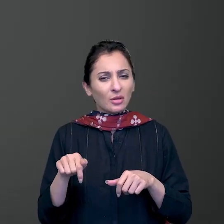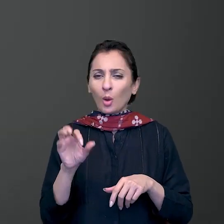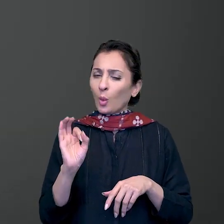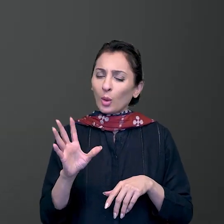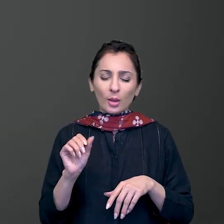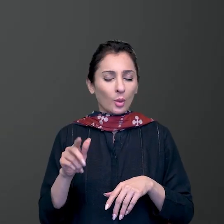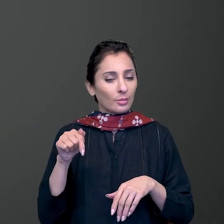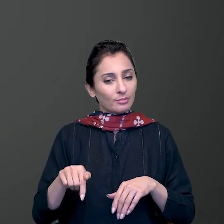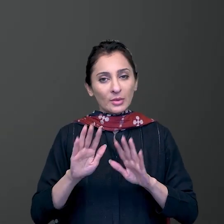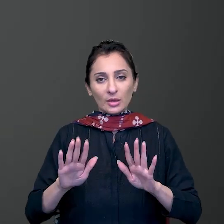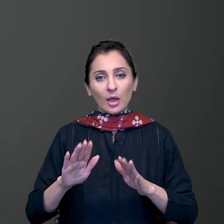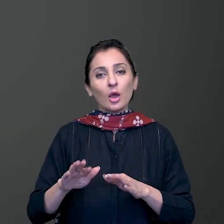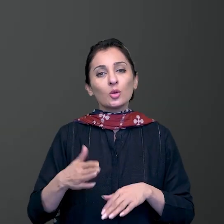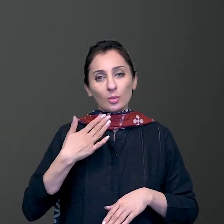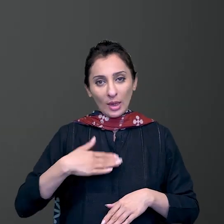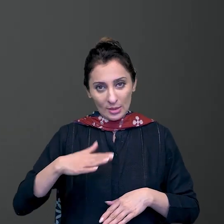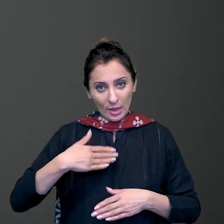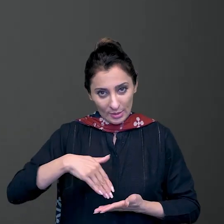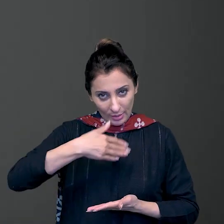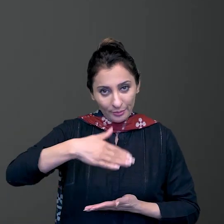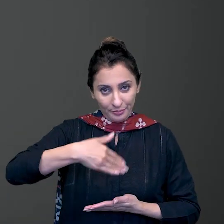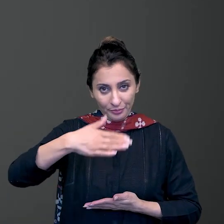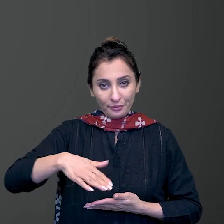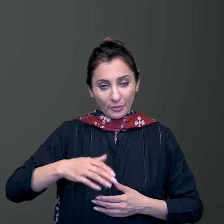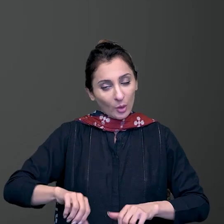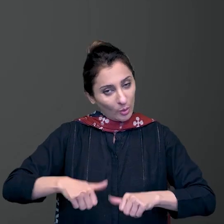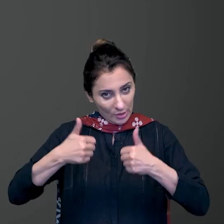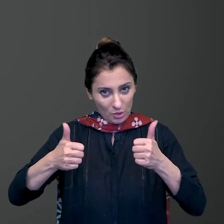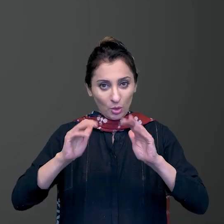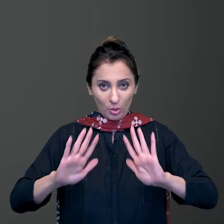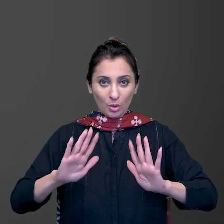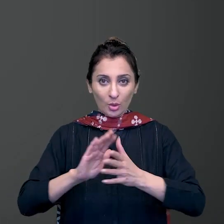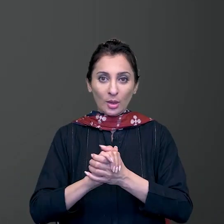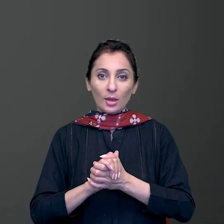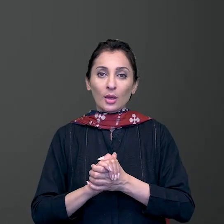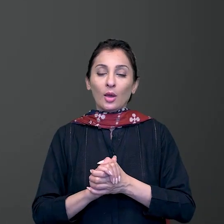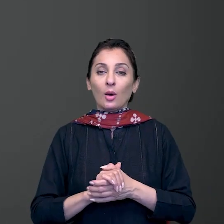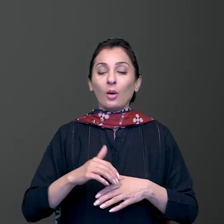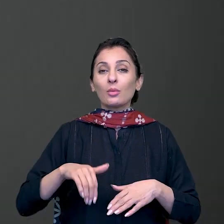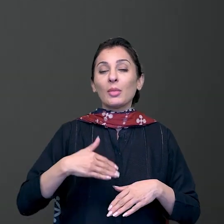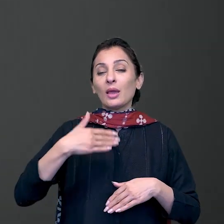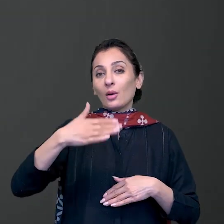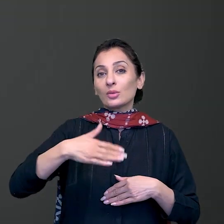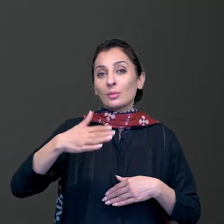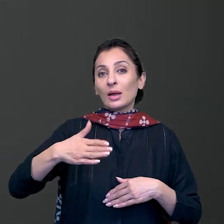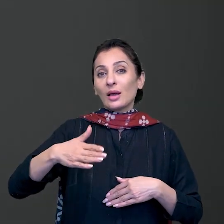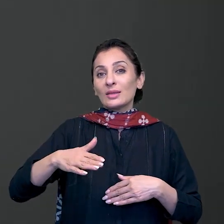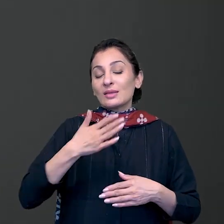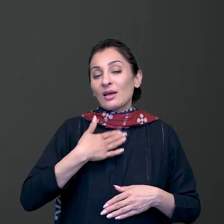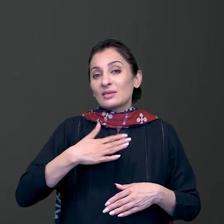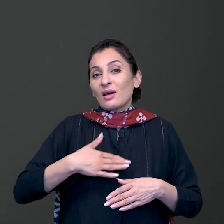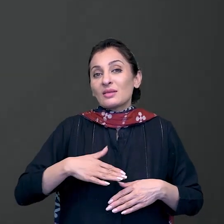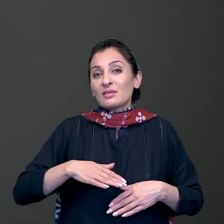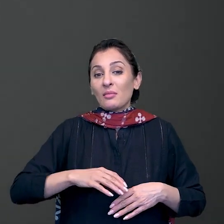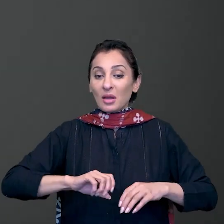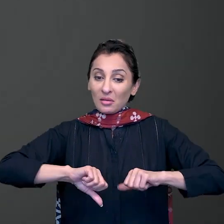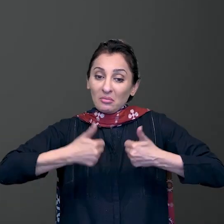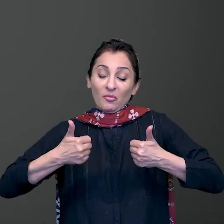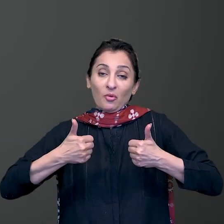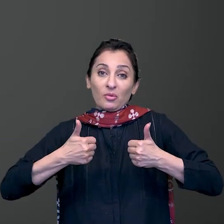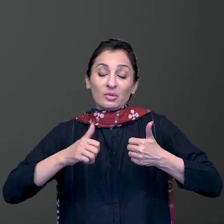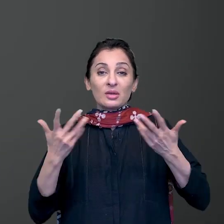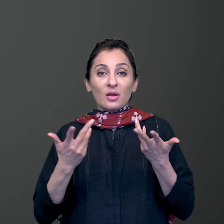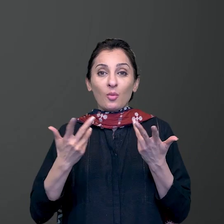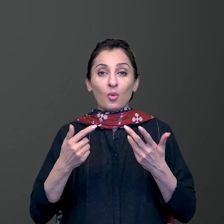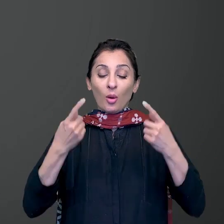teachers telling me that it was okay, that I'll only get better with time. And I didn't believe them, because I never thought that I would be that confident to win